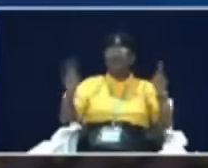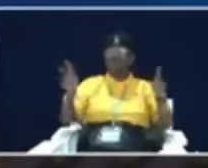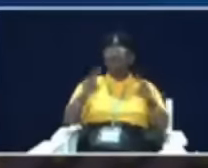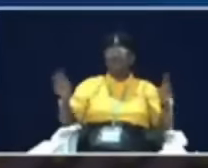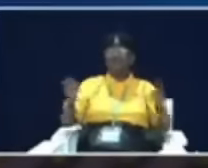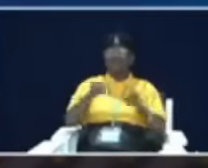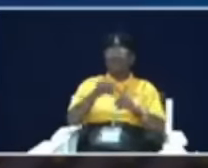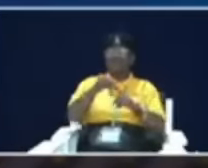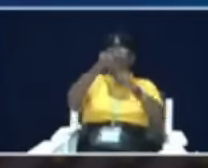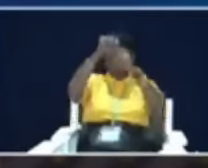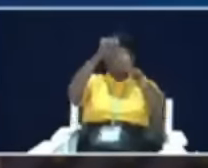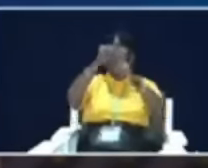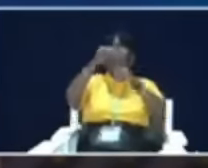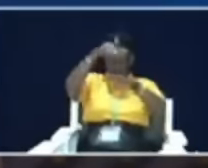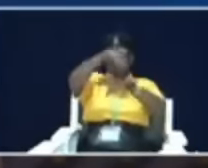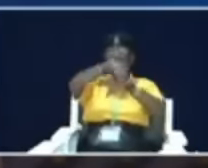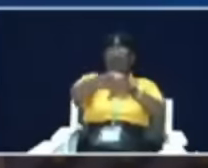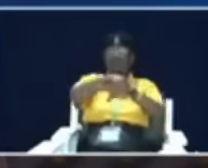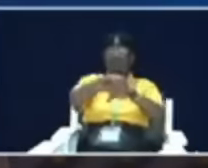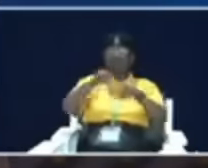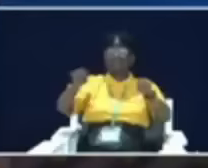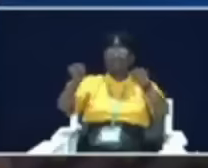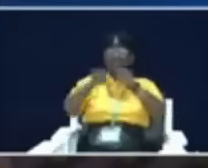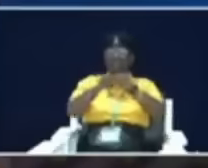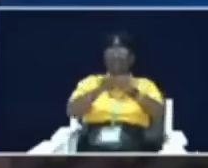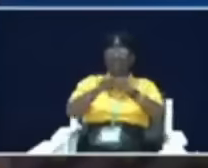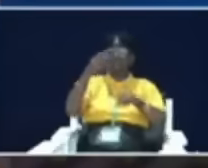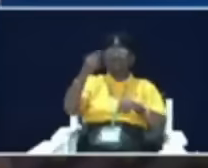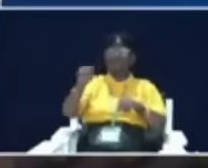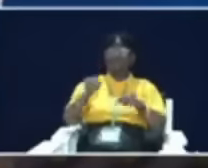Even the Thanksgiving is not going to be the end of the service.